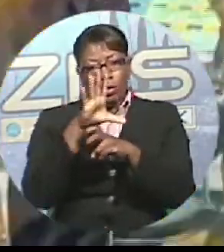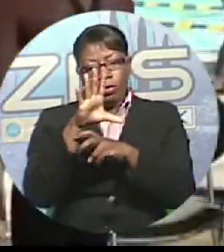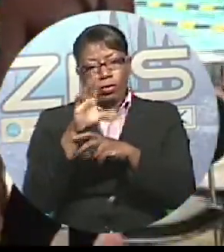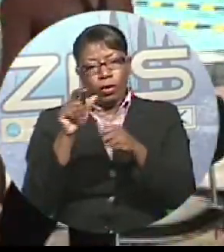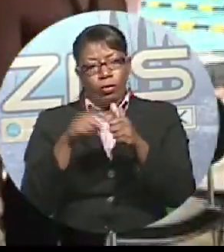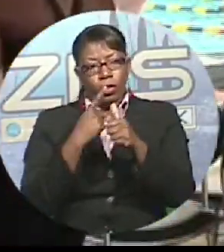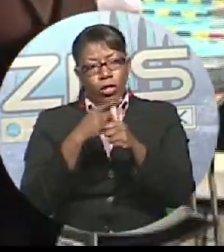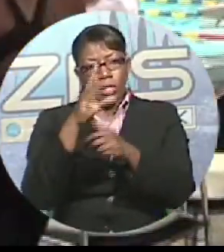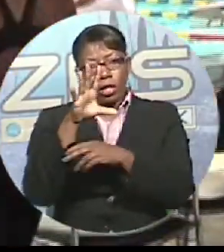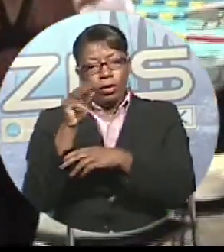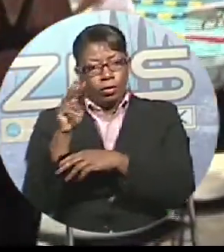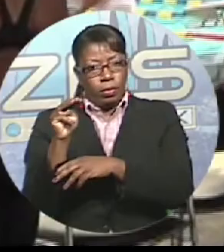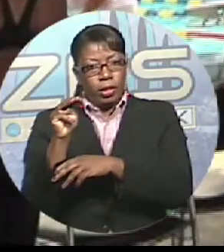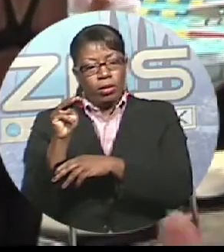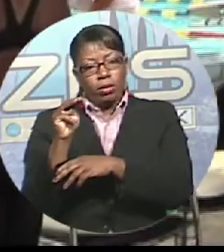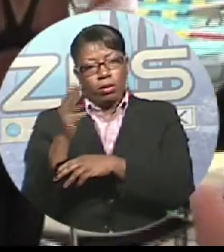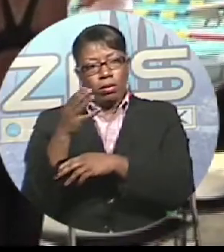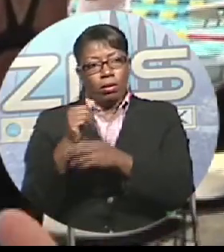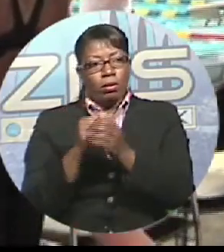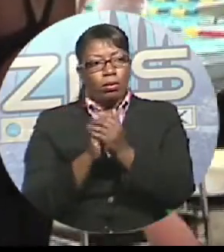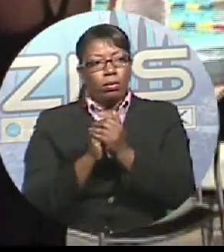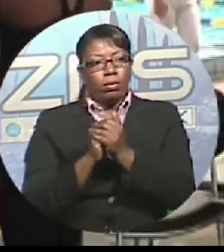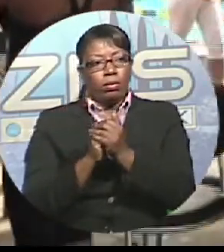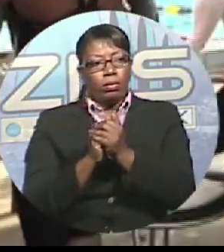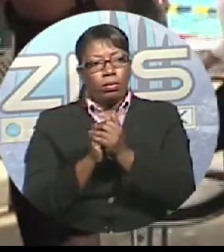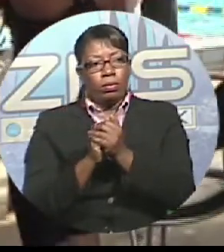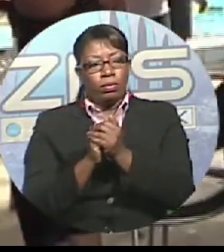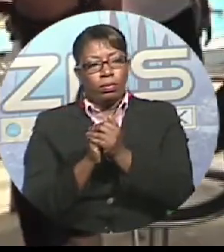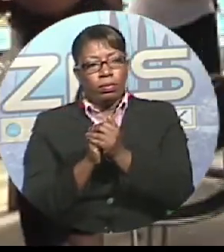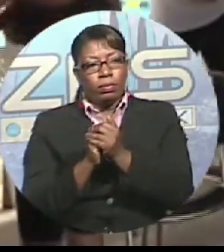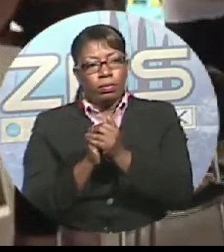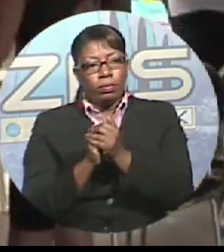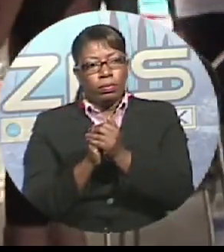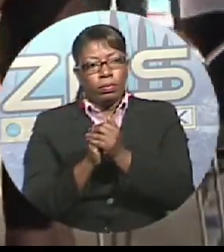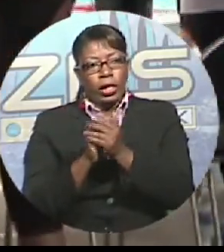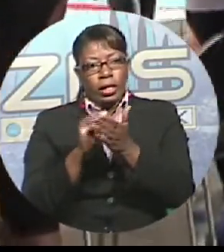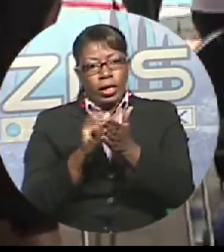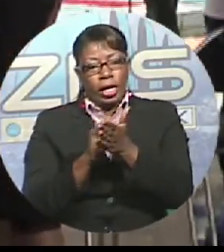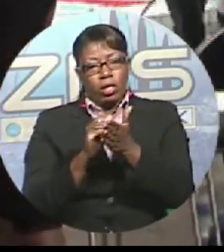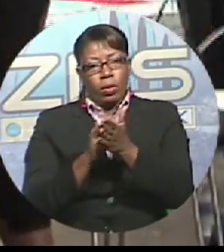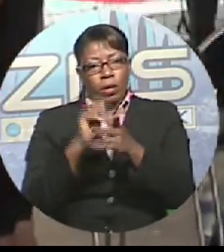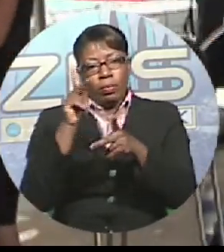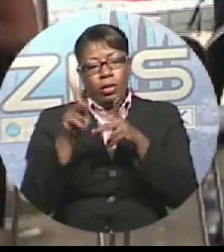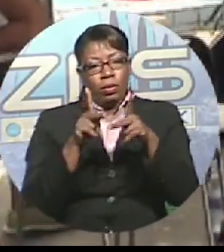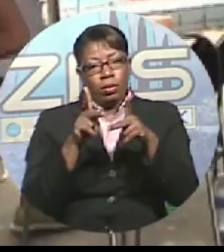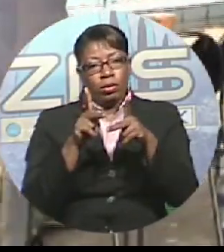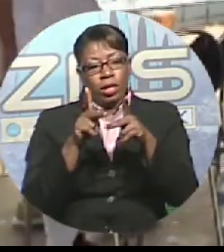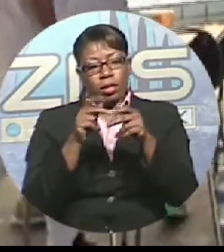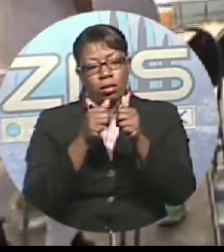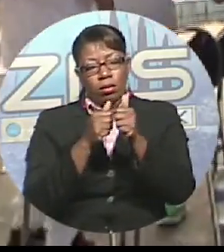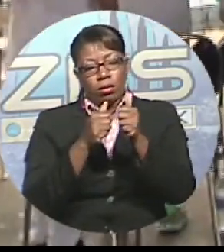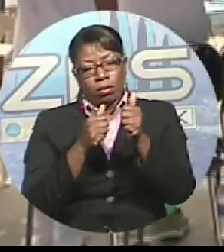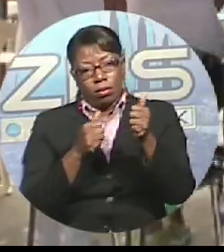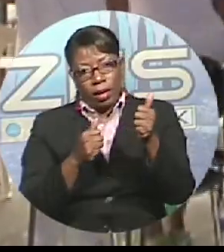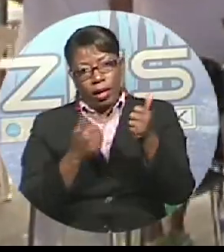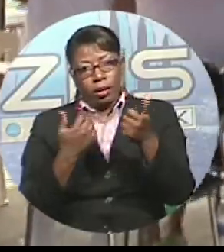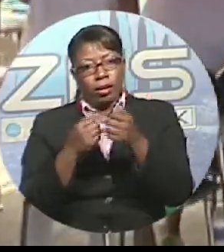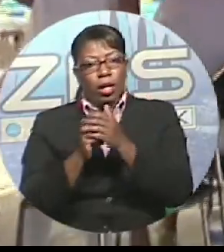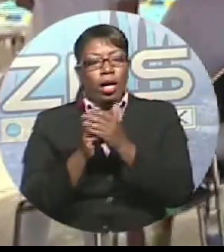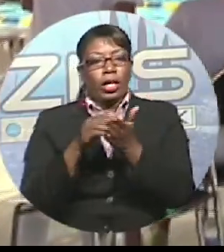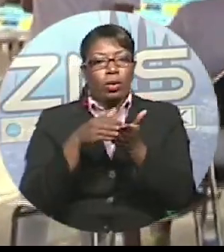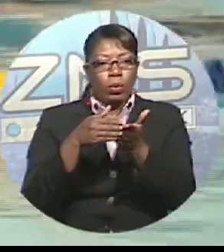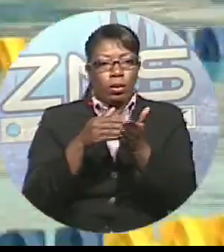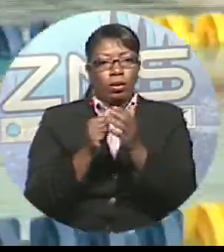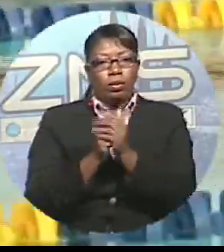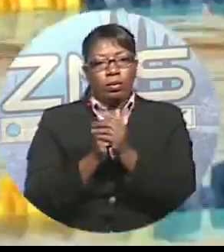50, but try to keep it up the third 50 like the most, because that's where people tend to like slack off. So that's where I'm trying to pull